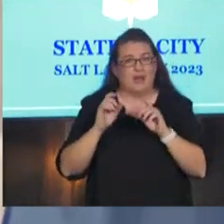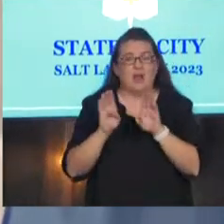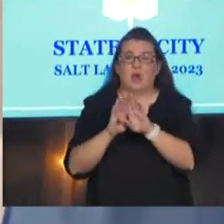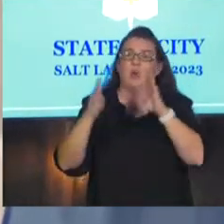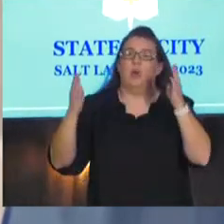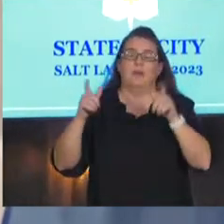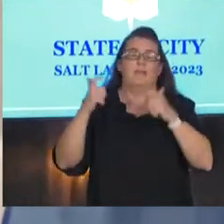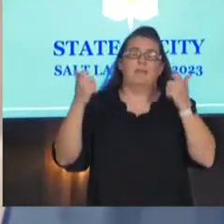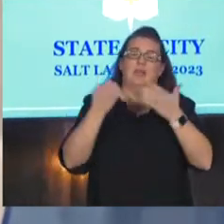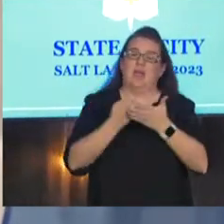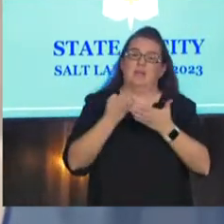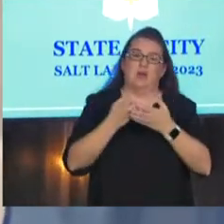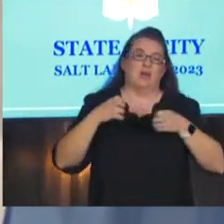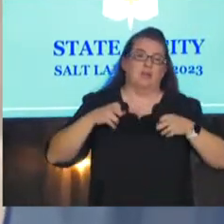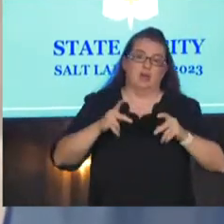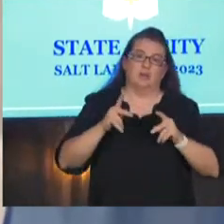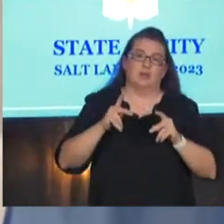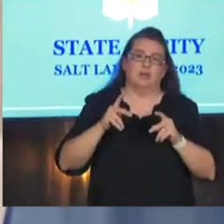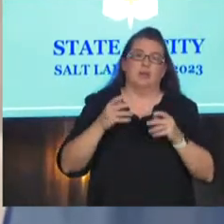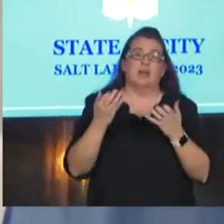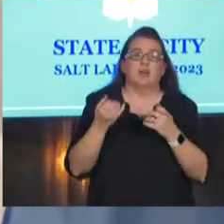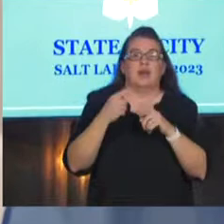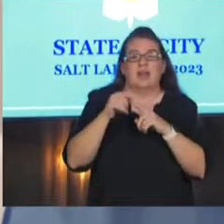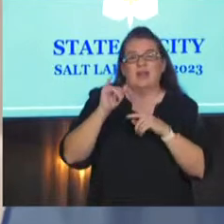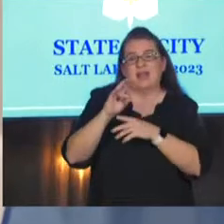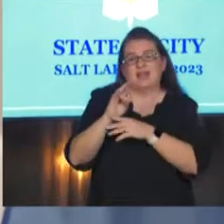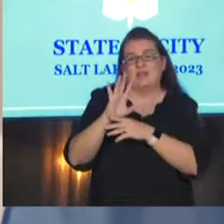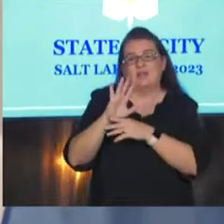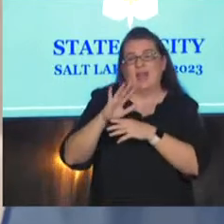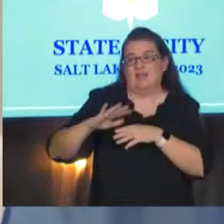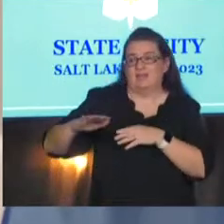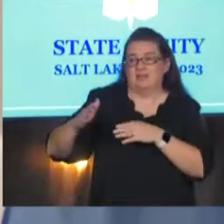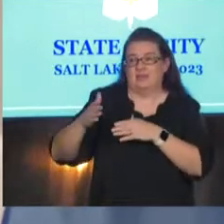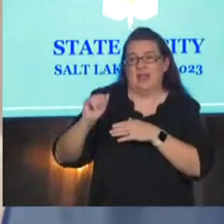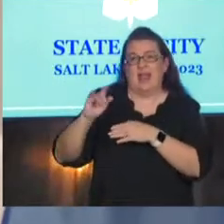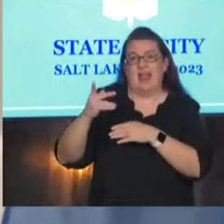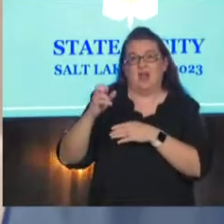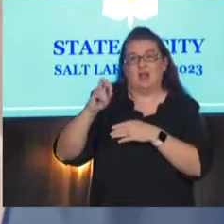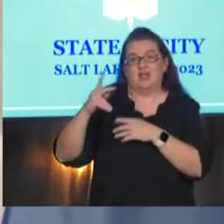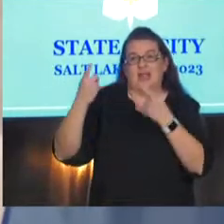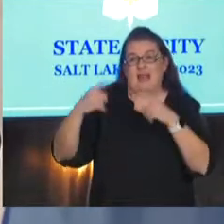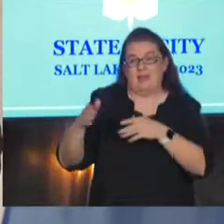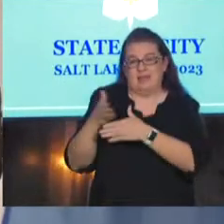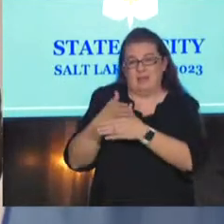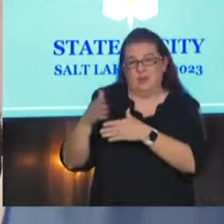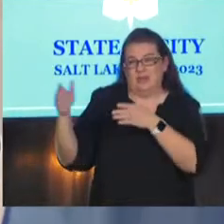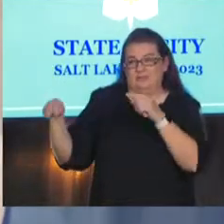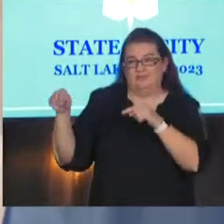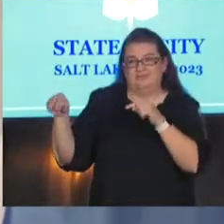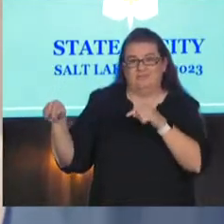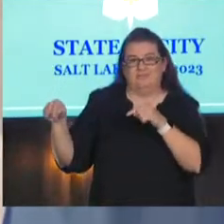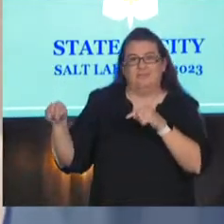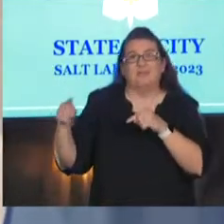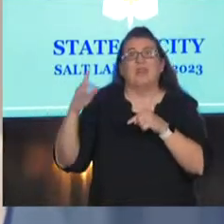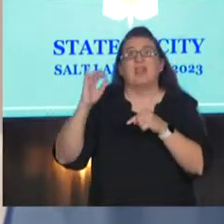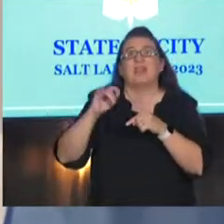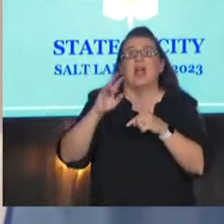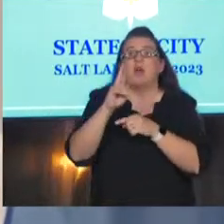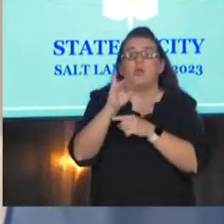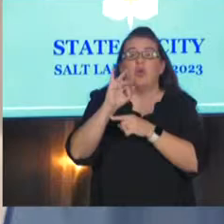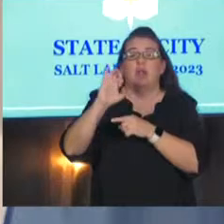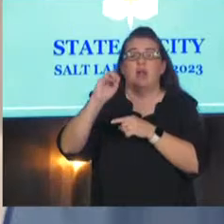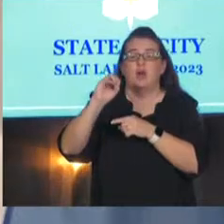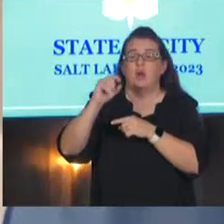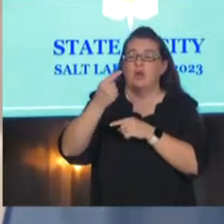opportunity that's waiting in the 75 acres that lie between. The Rio Grande plan is incredibly compelling, and we